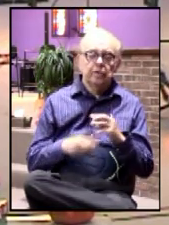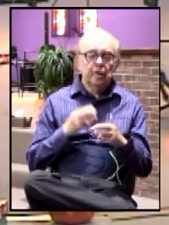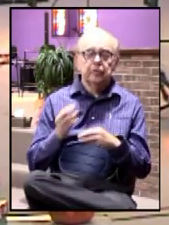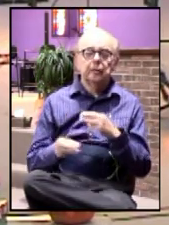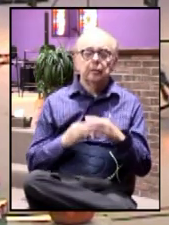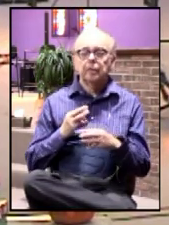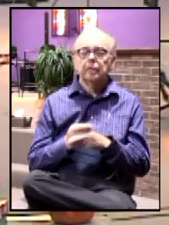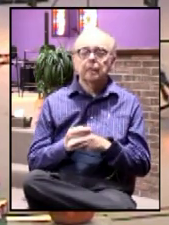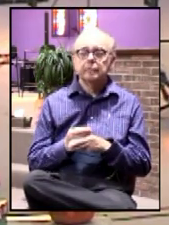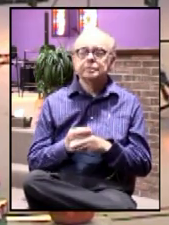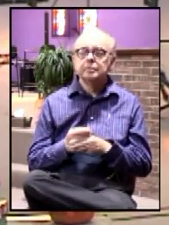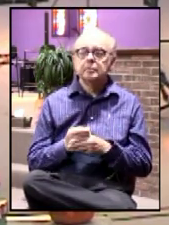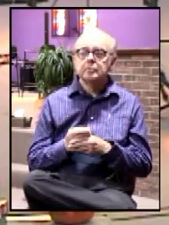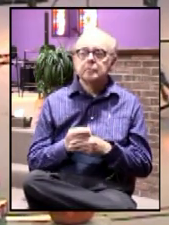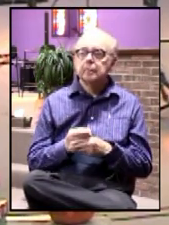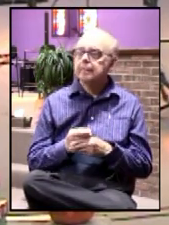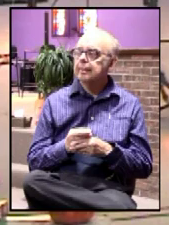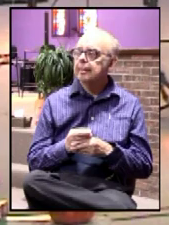Changed the world.